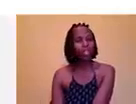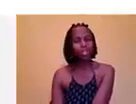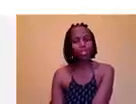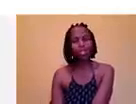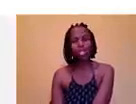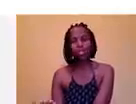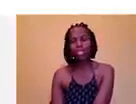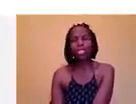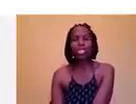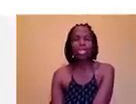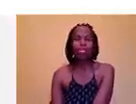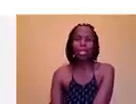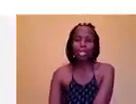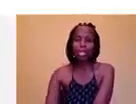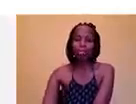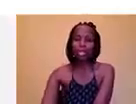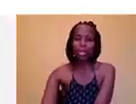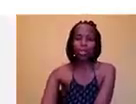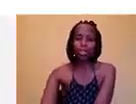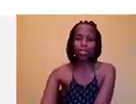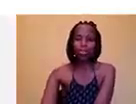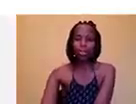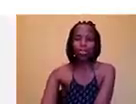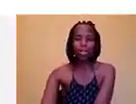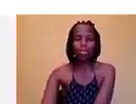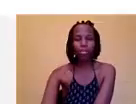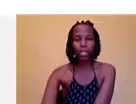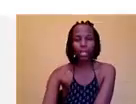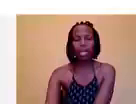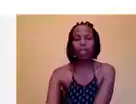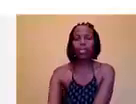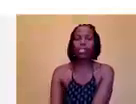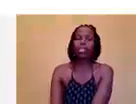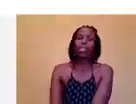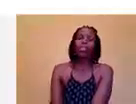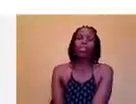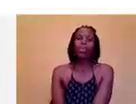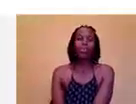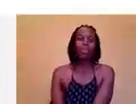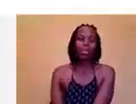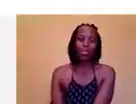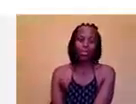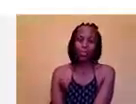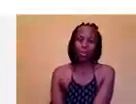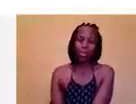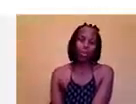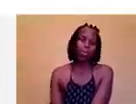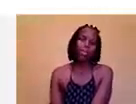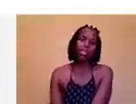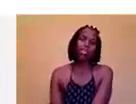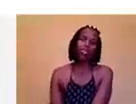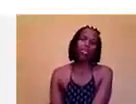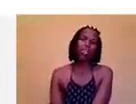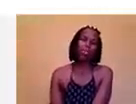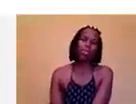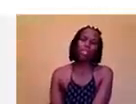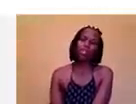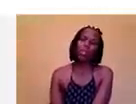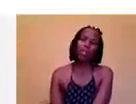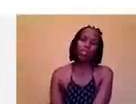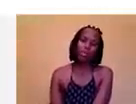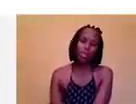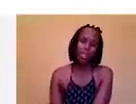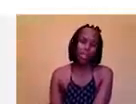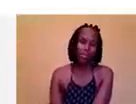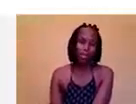through or questions you have, send me an email. I'll respond within 48 hours. So we also have what we call the website. So on our